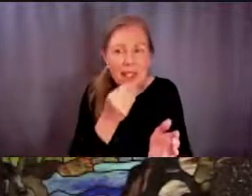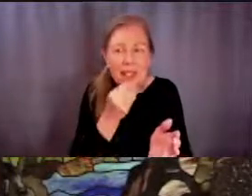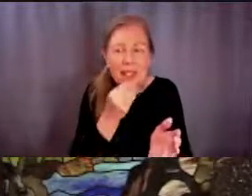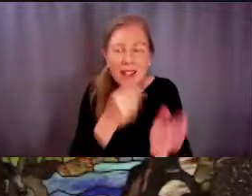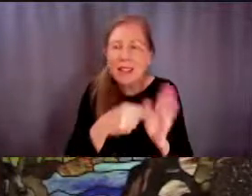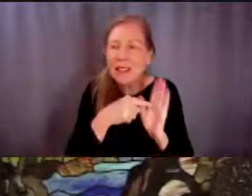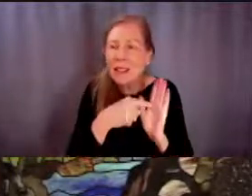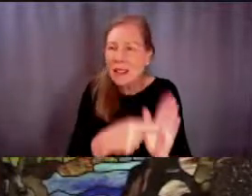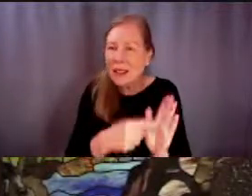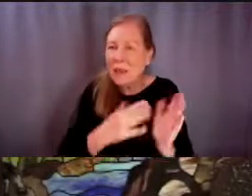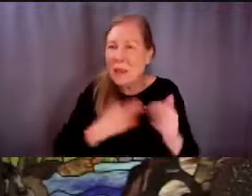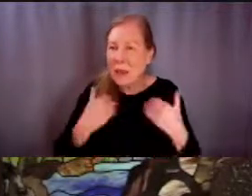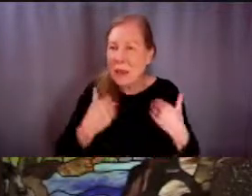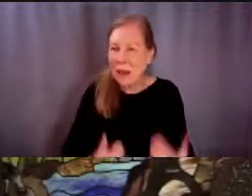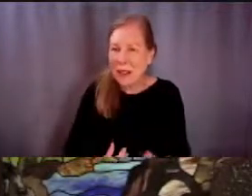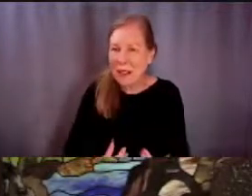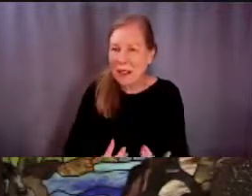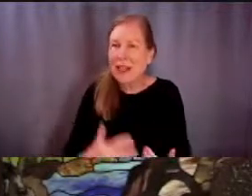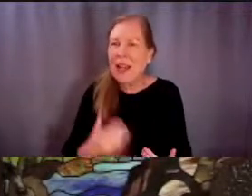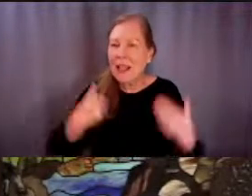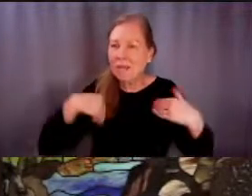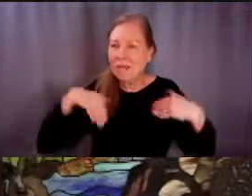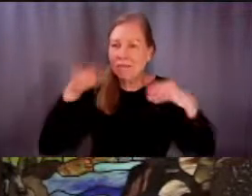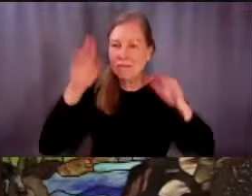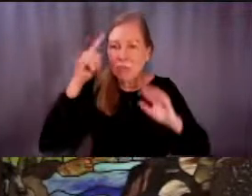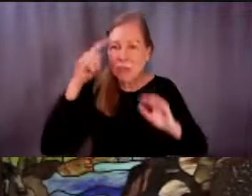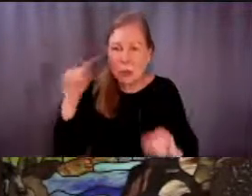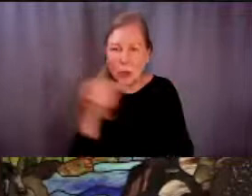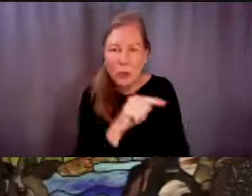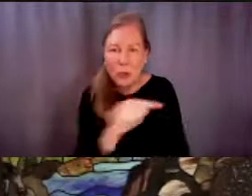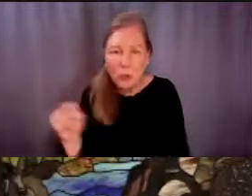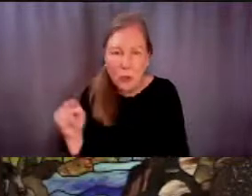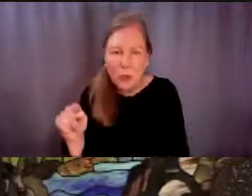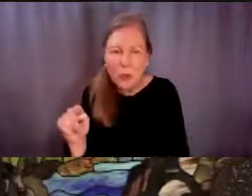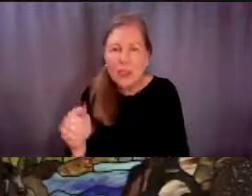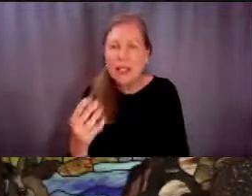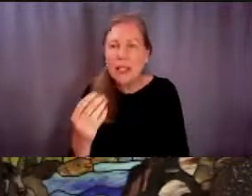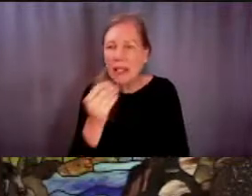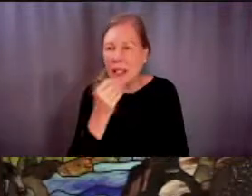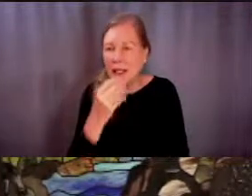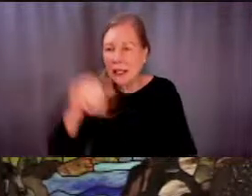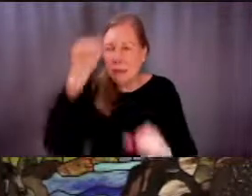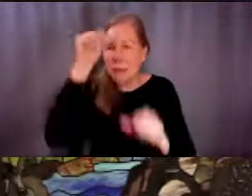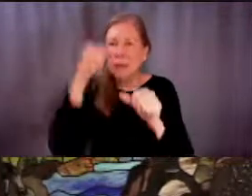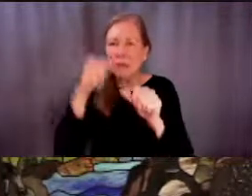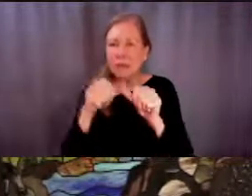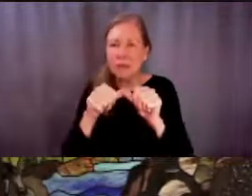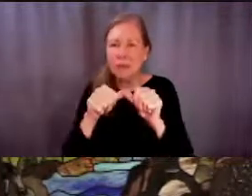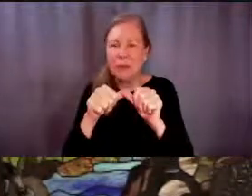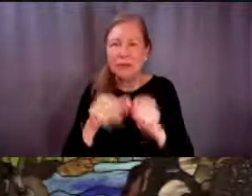body, which is given for you. Do this in remembrance of me."